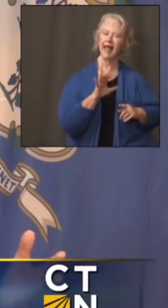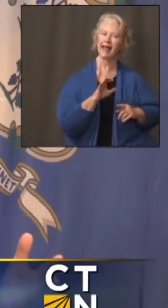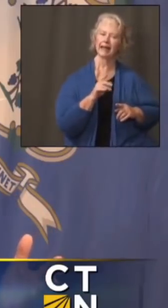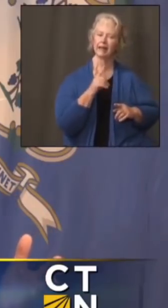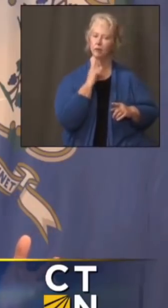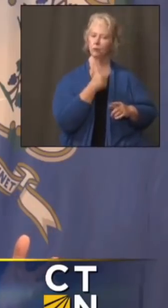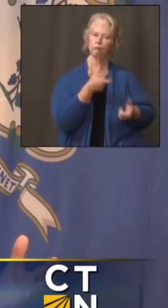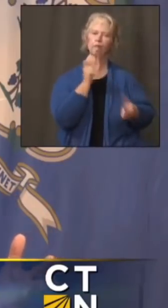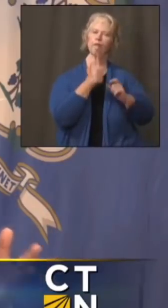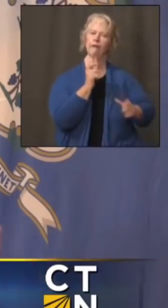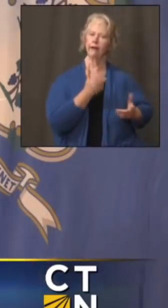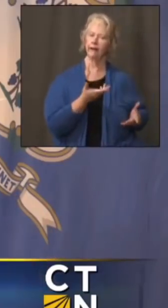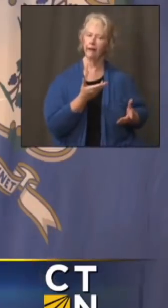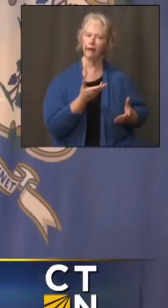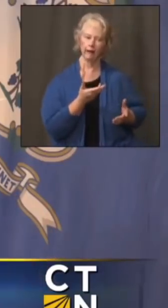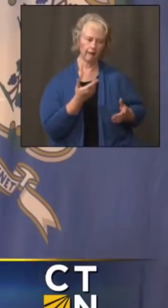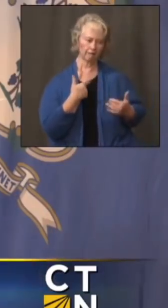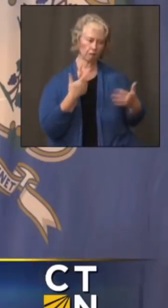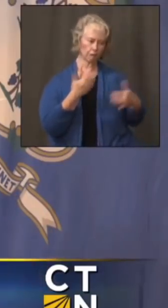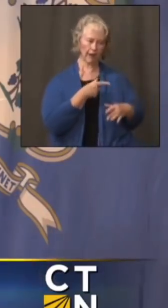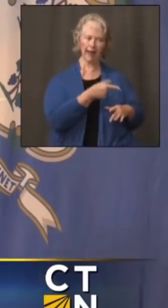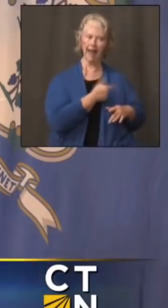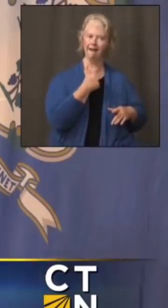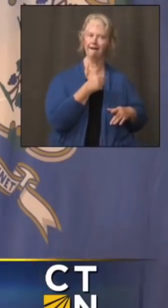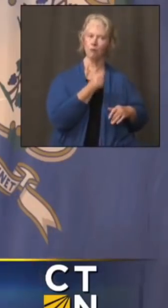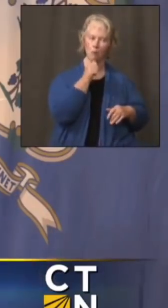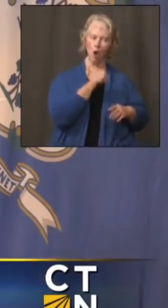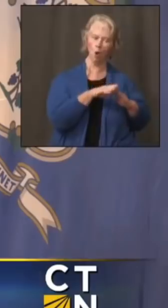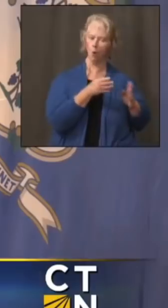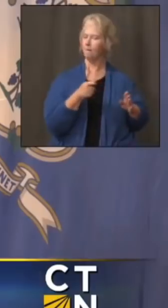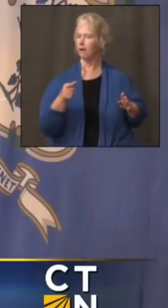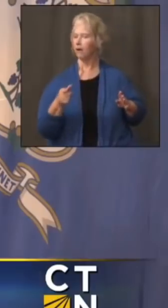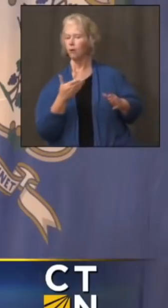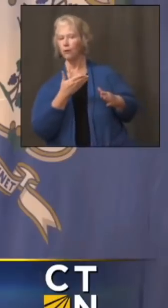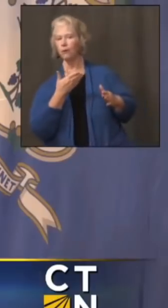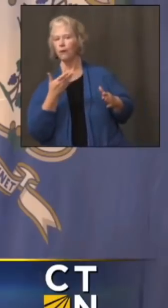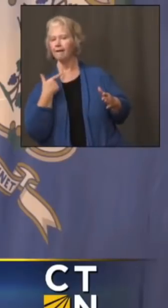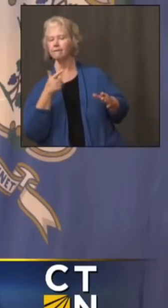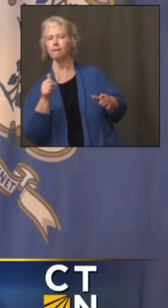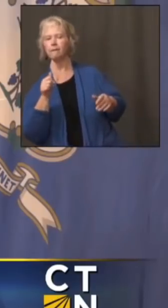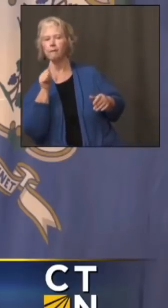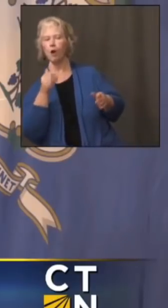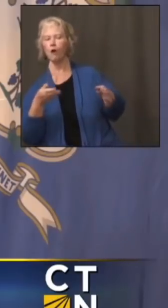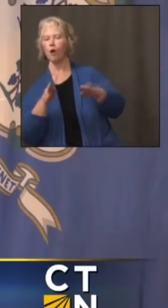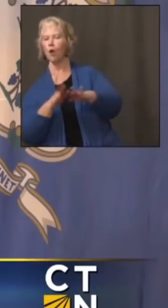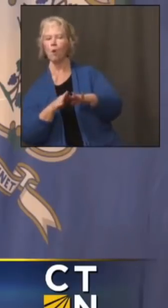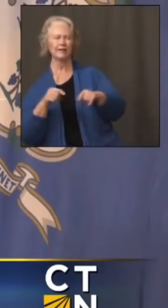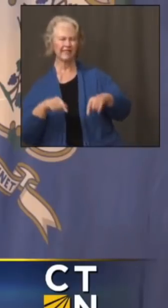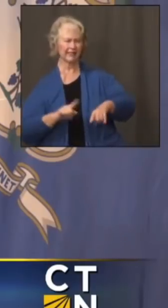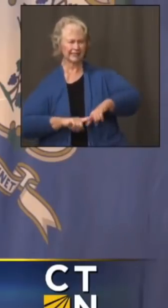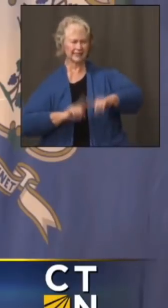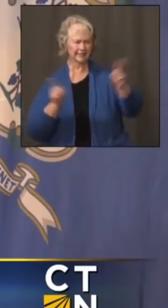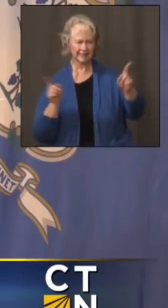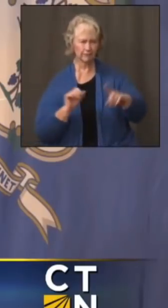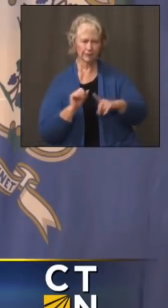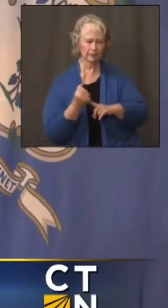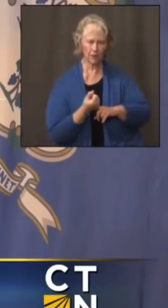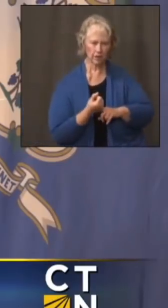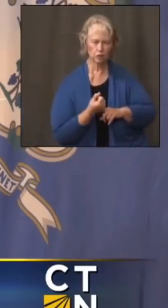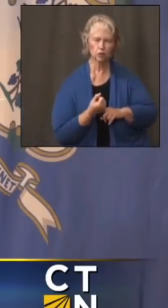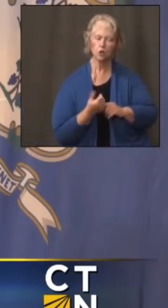in terms of having some places with the bars open and other places with the bars closed. I think this is a very different situation. We're